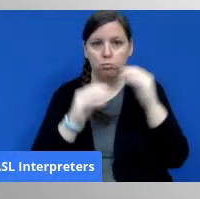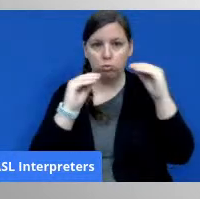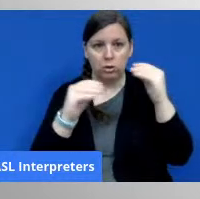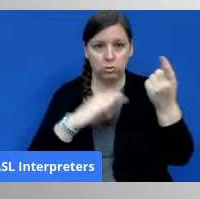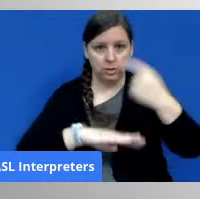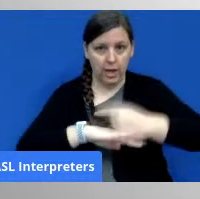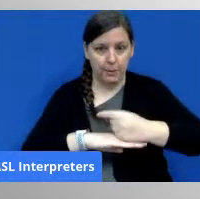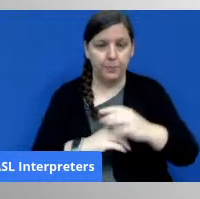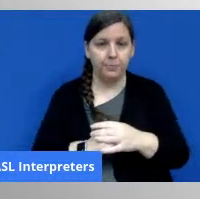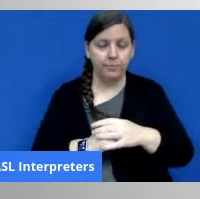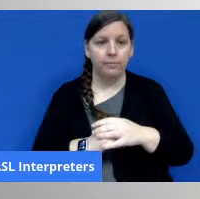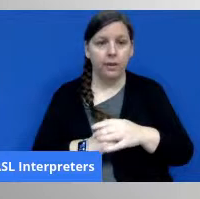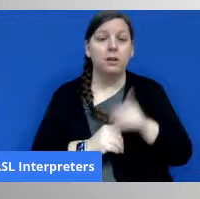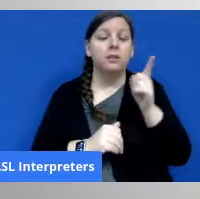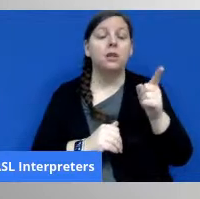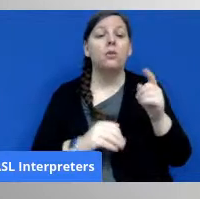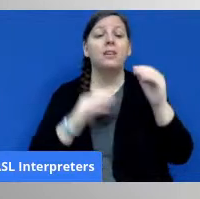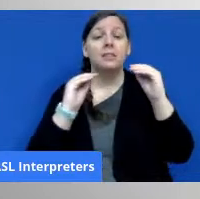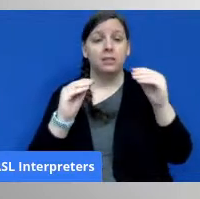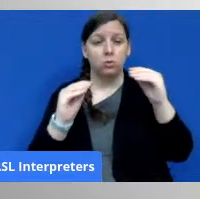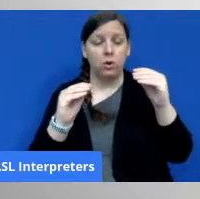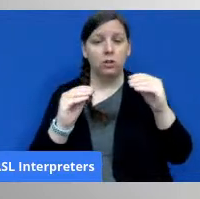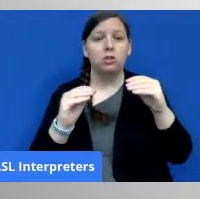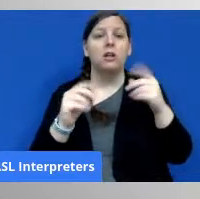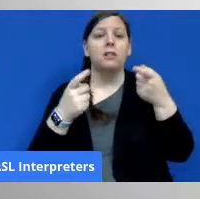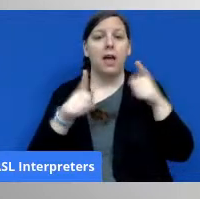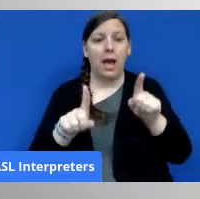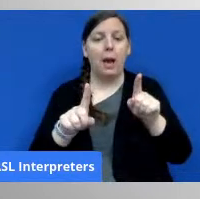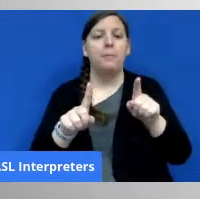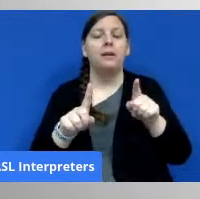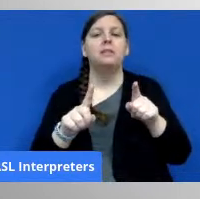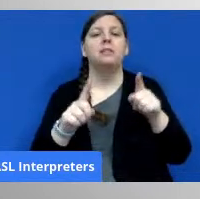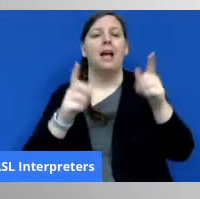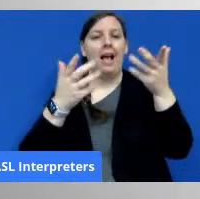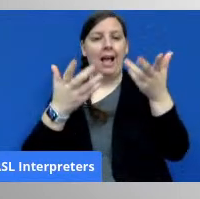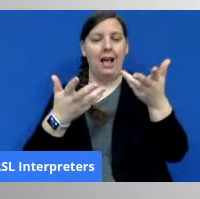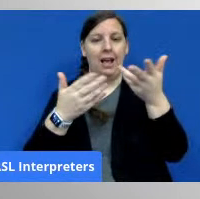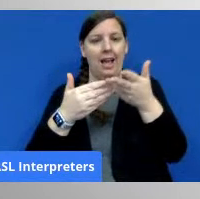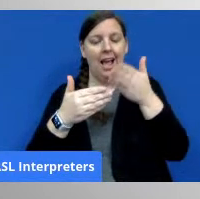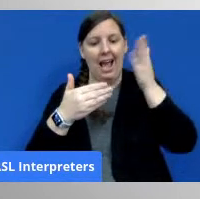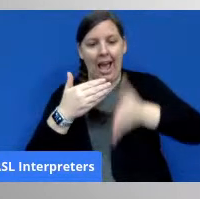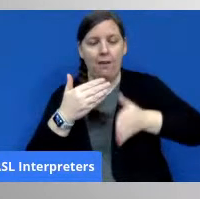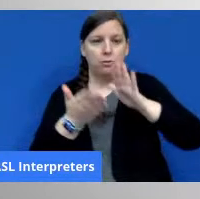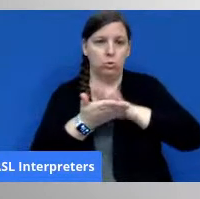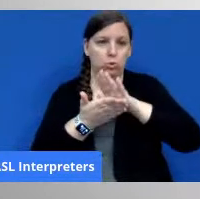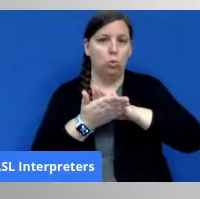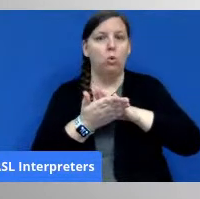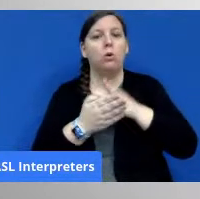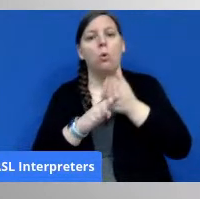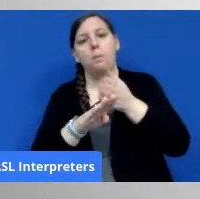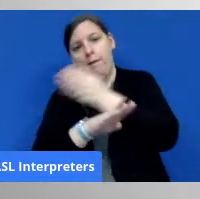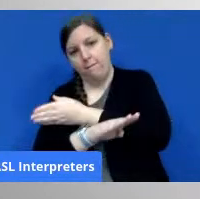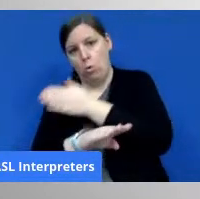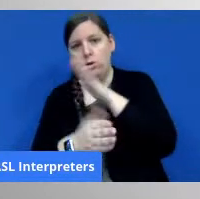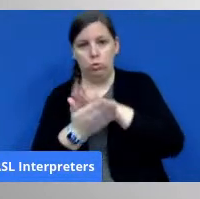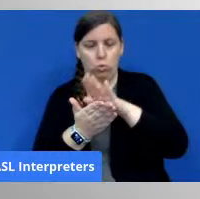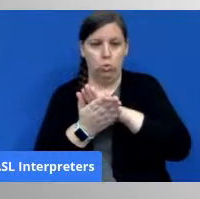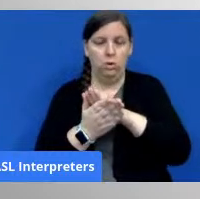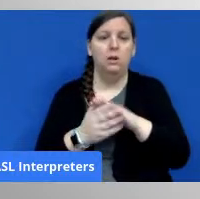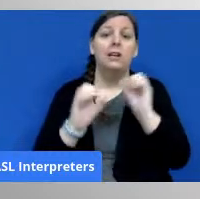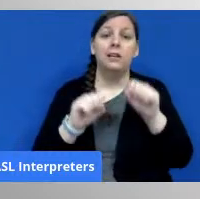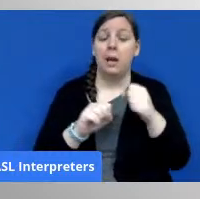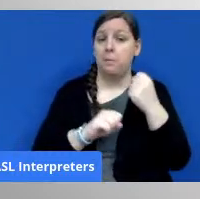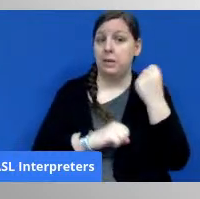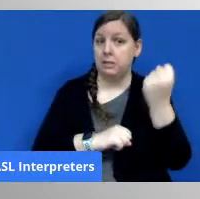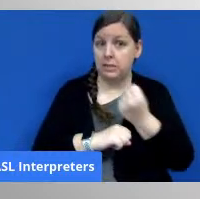So this is instruction that is received outside of the regular school hours. It can be before or after school. It can be a